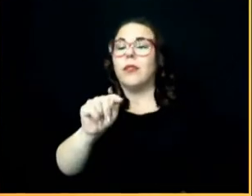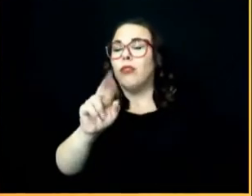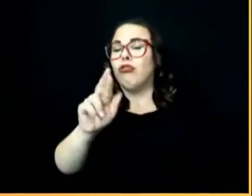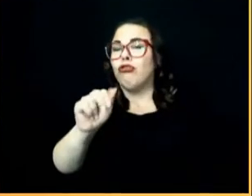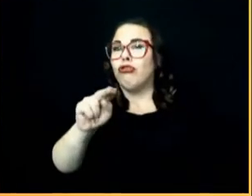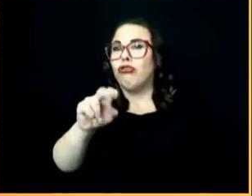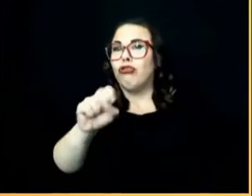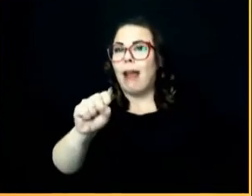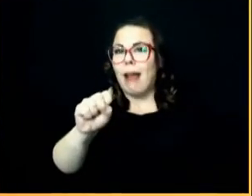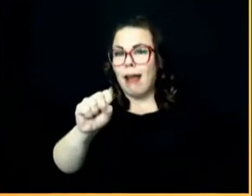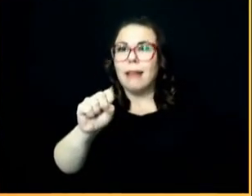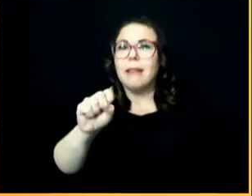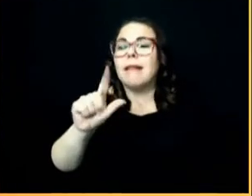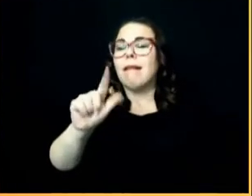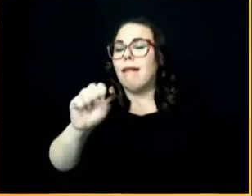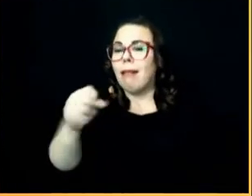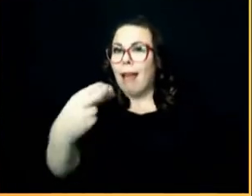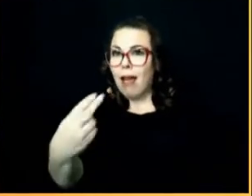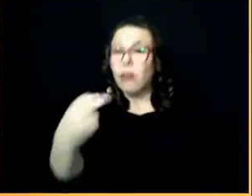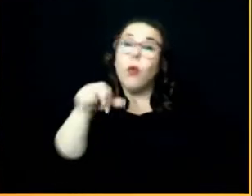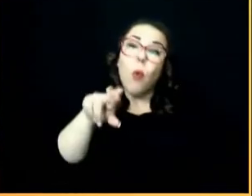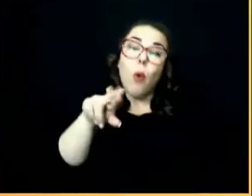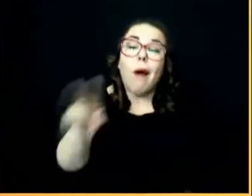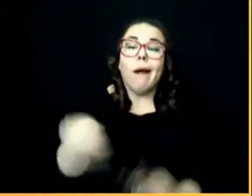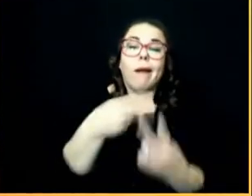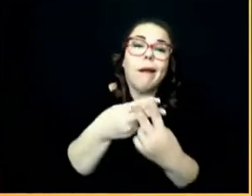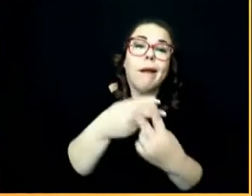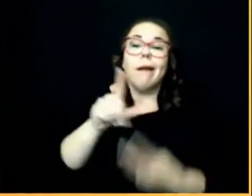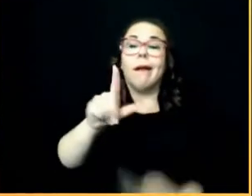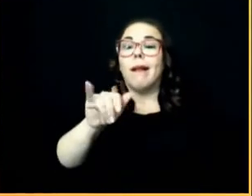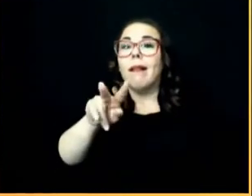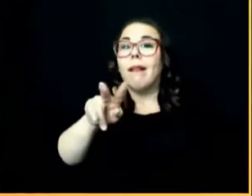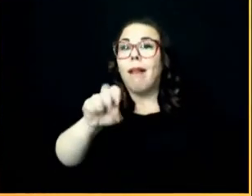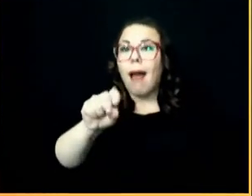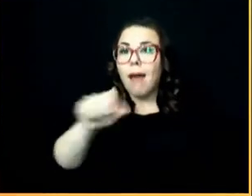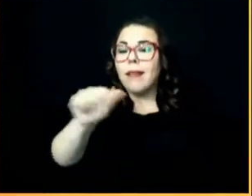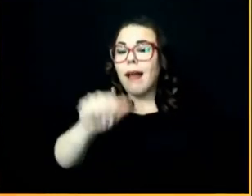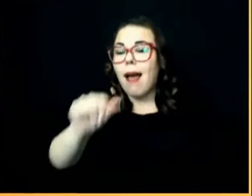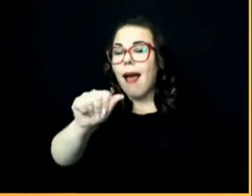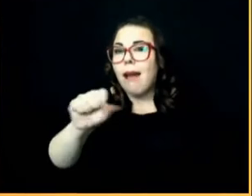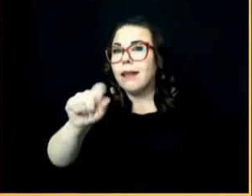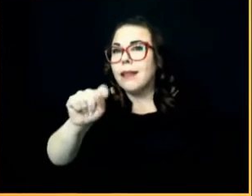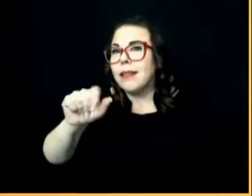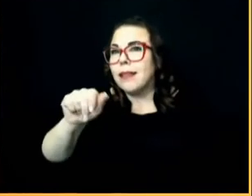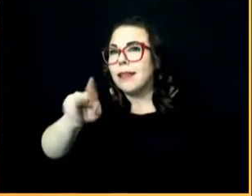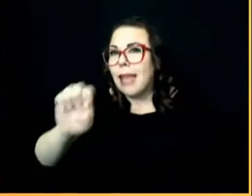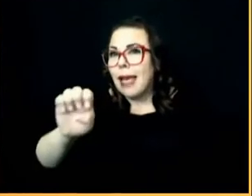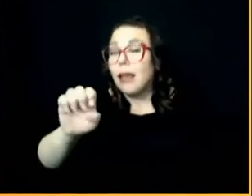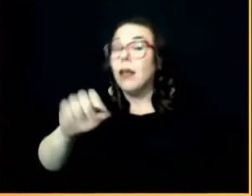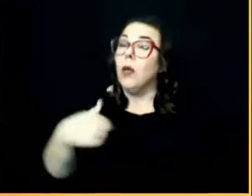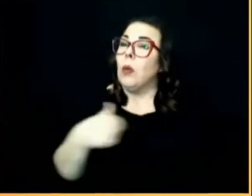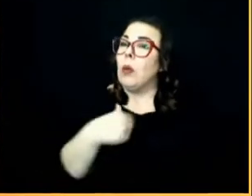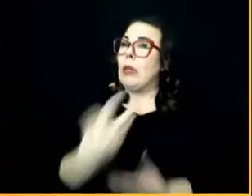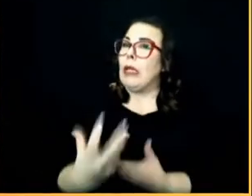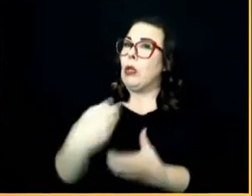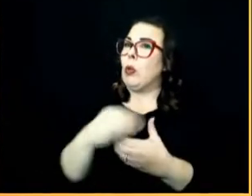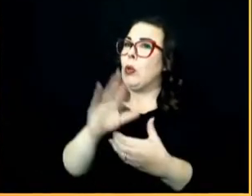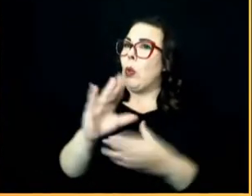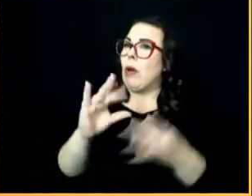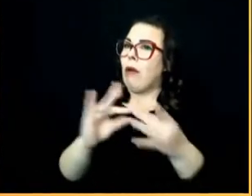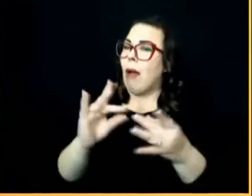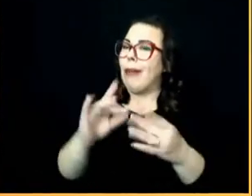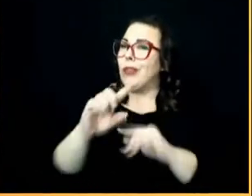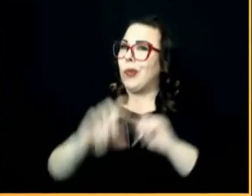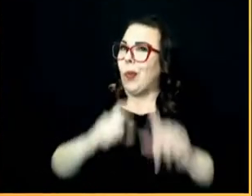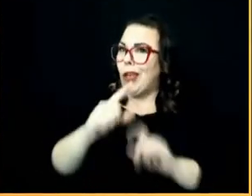hashtag Lives at Stake, hashtag Translash. We will be sure to include your comments and questions within that. And of course, you can